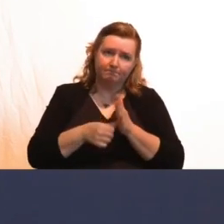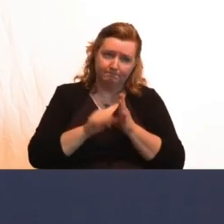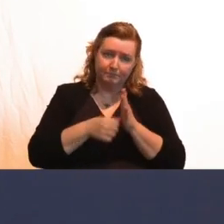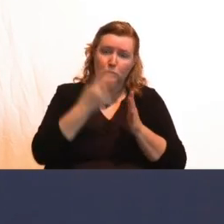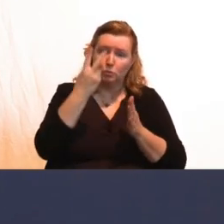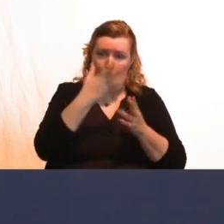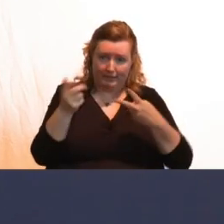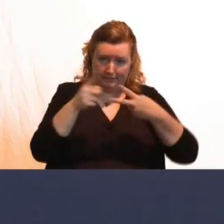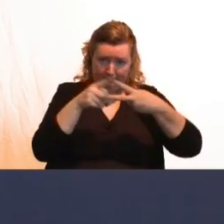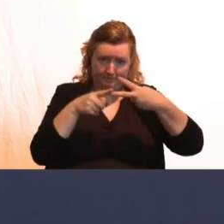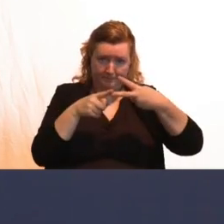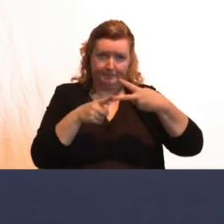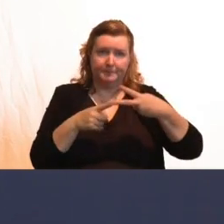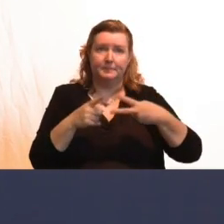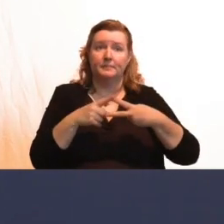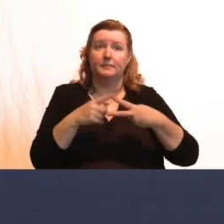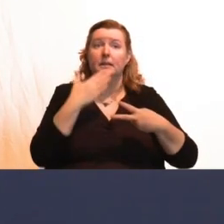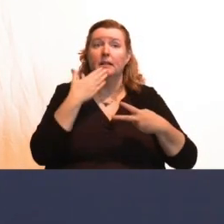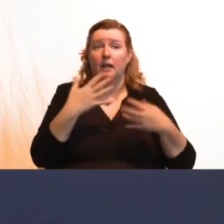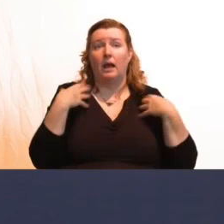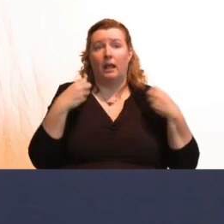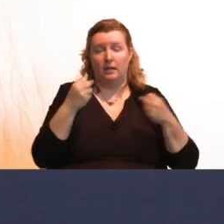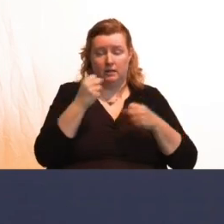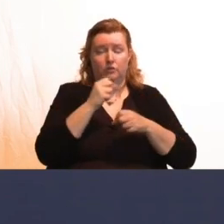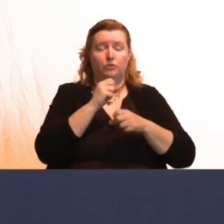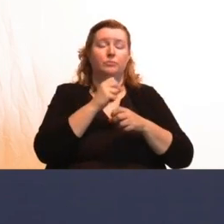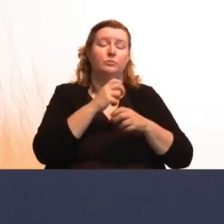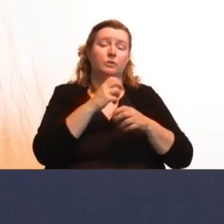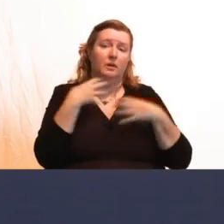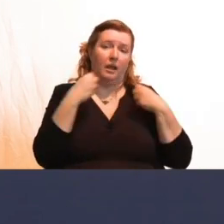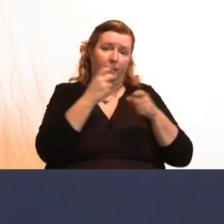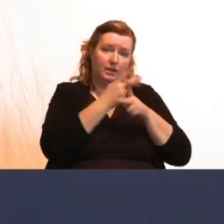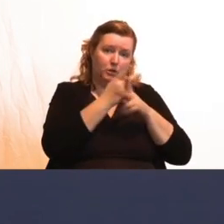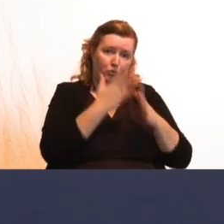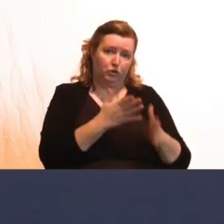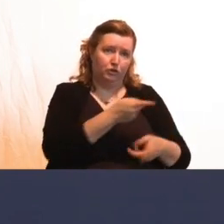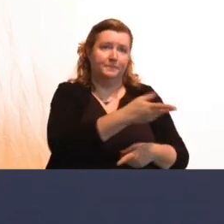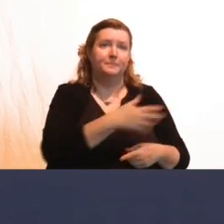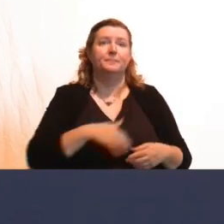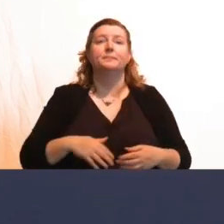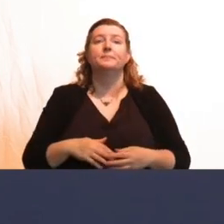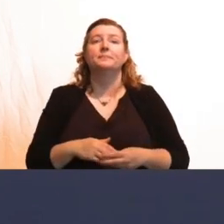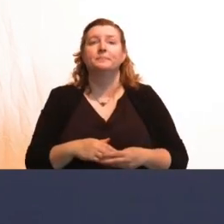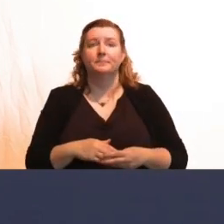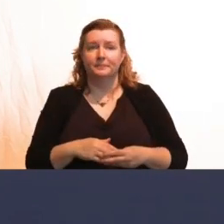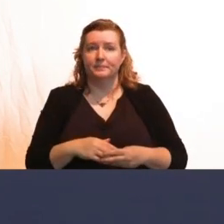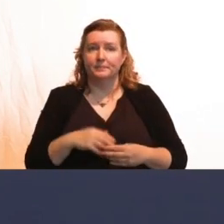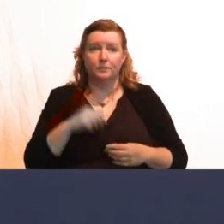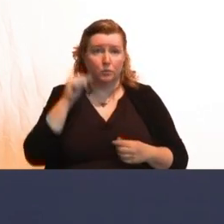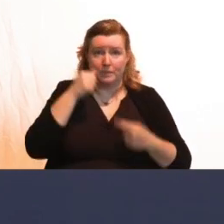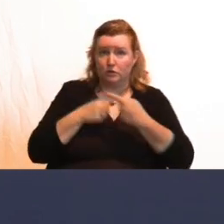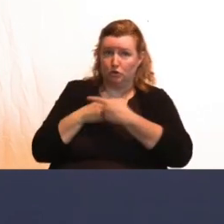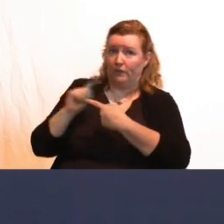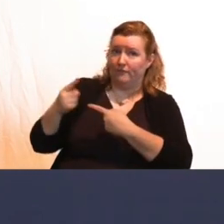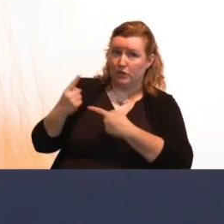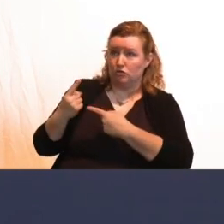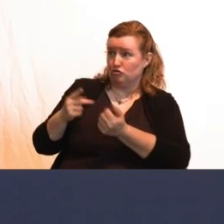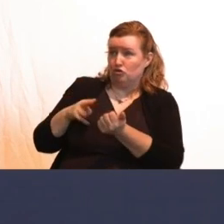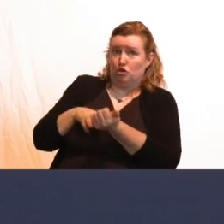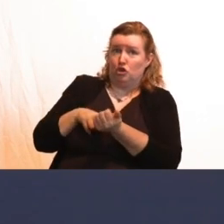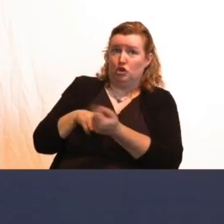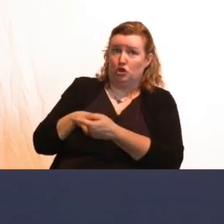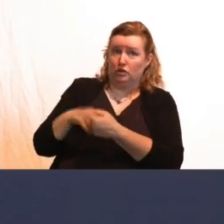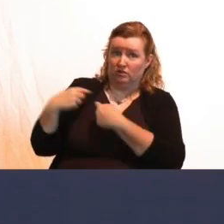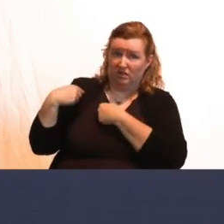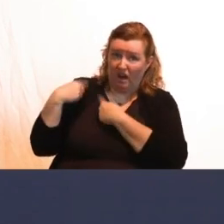ever to serve as health commissioner in the state of New Jersey's history. Instead of all the nurses and more broadly all the other healthcare and frontline